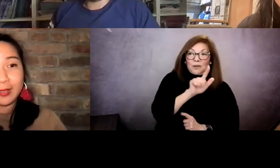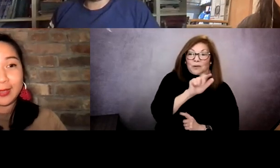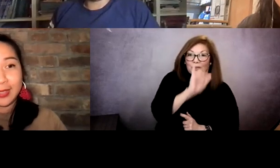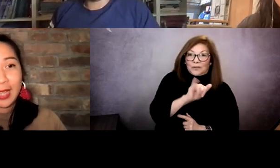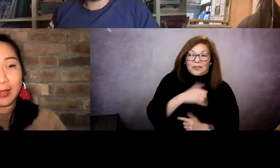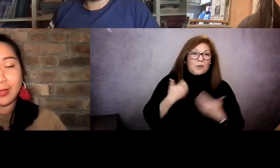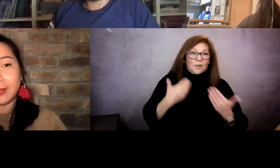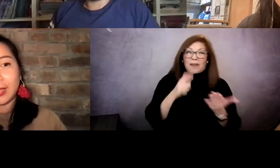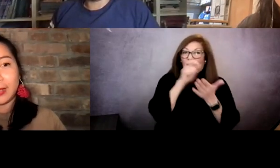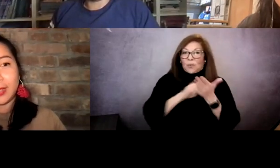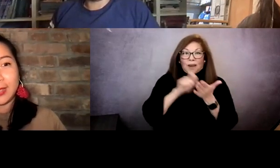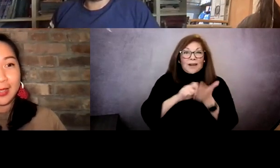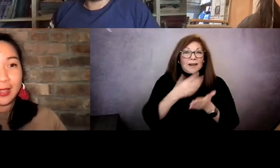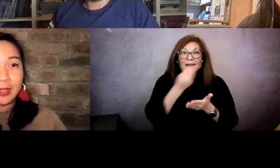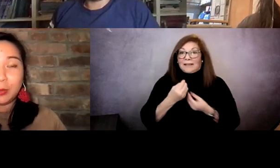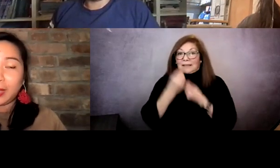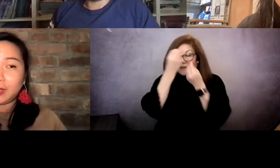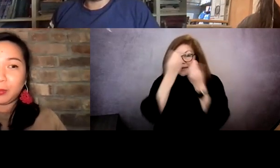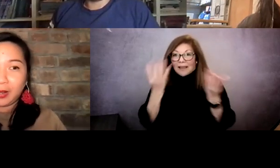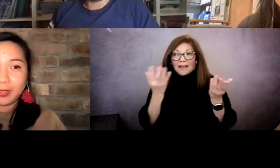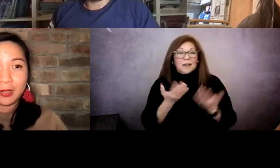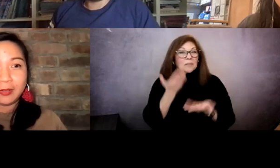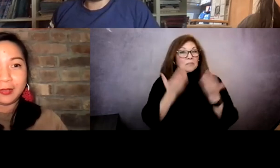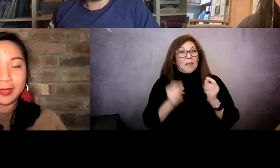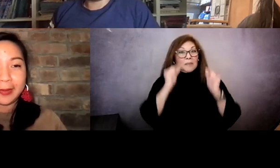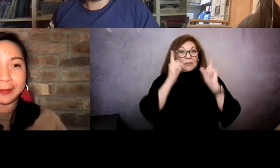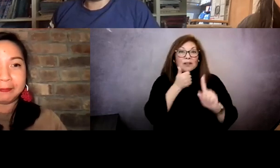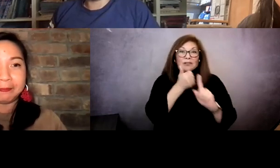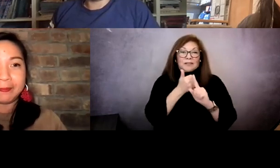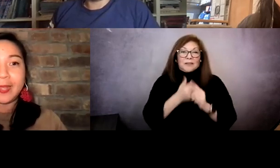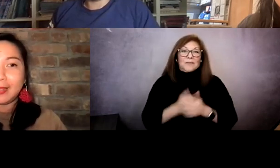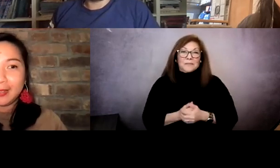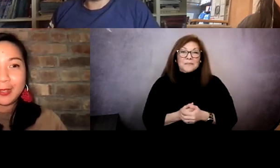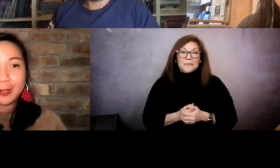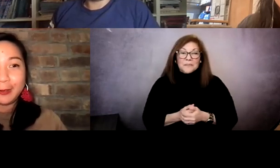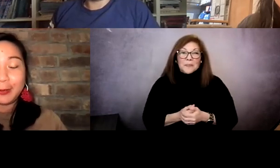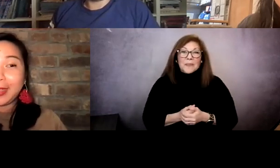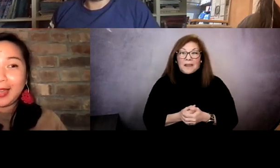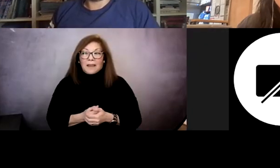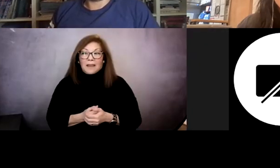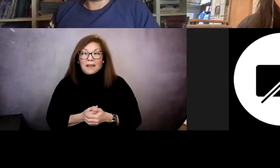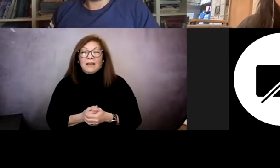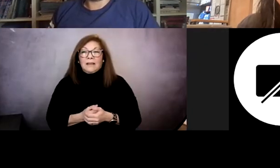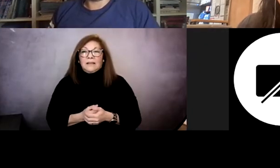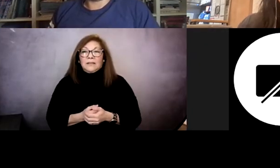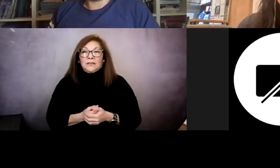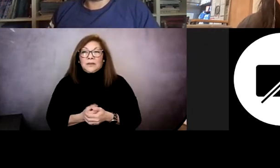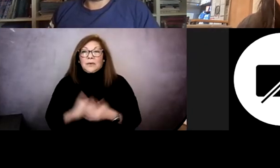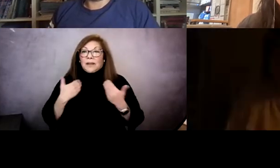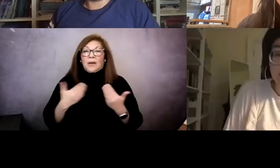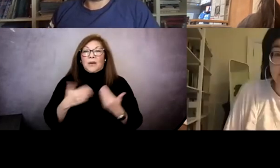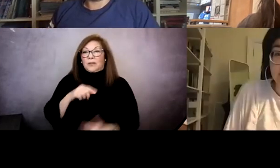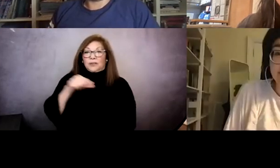write it and tell it, and you might surprise yourself. So with that, let's move to